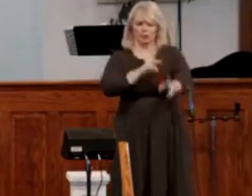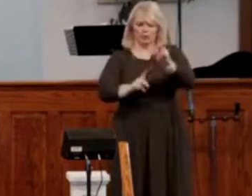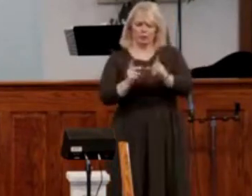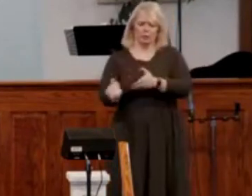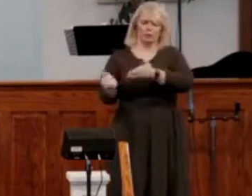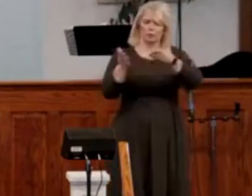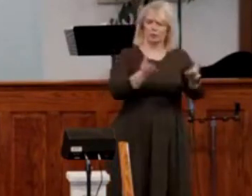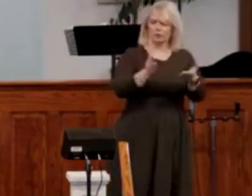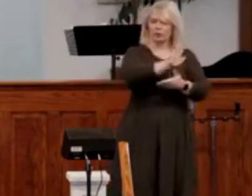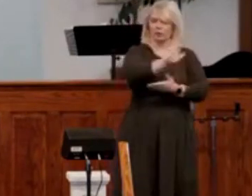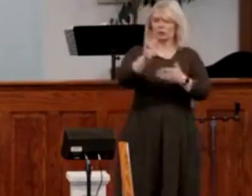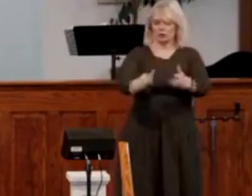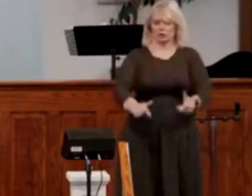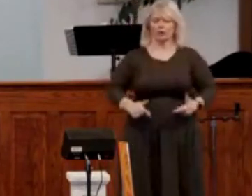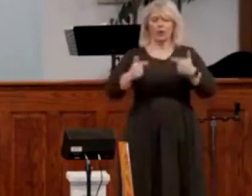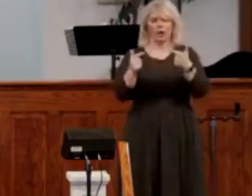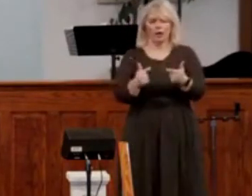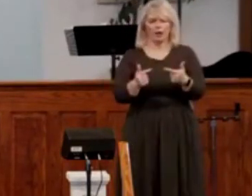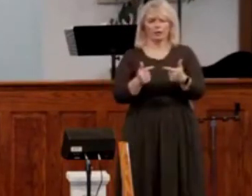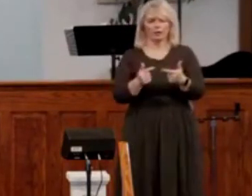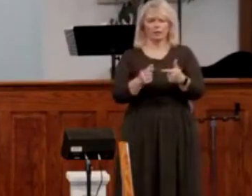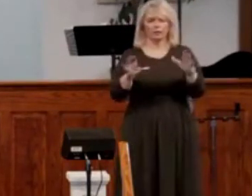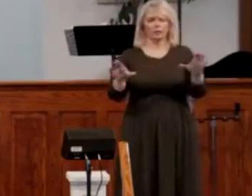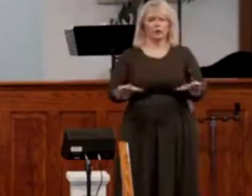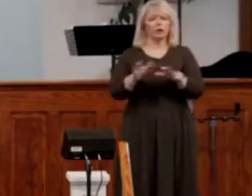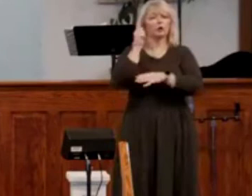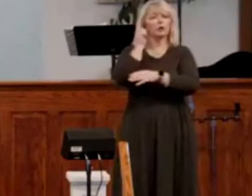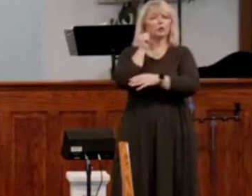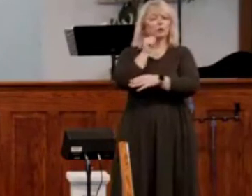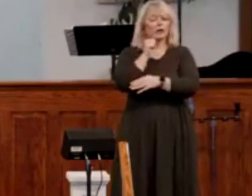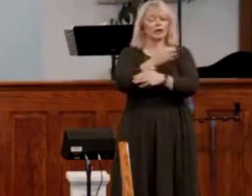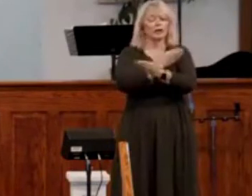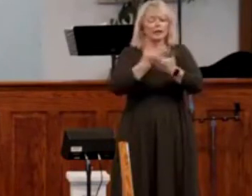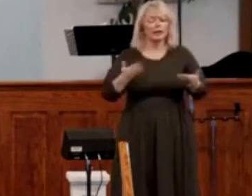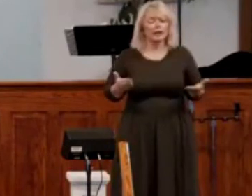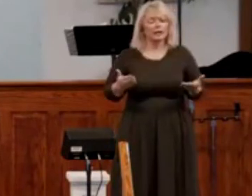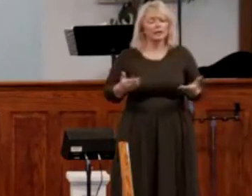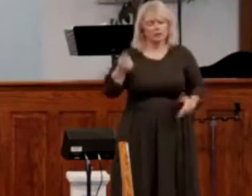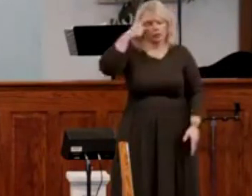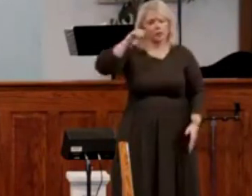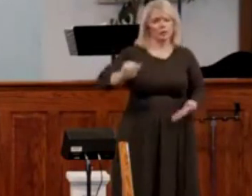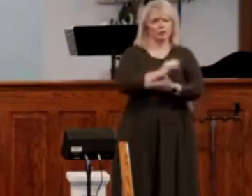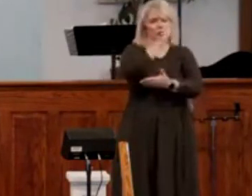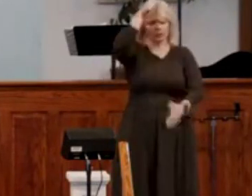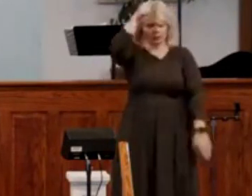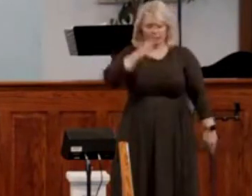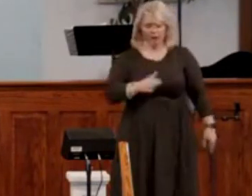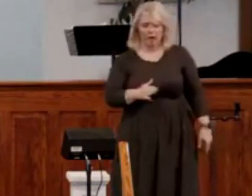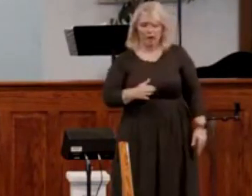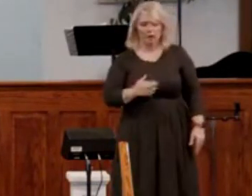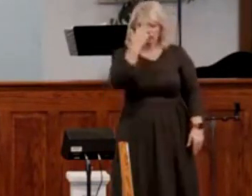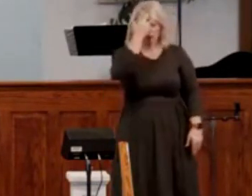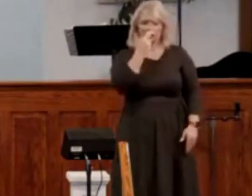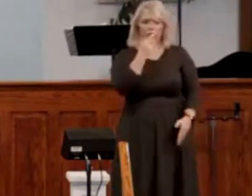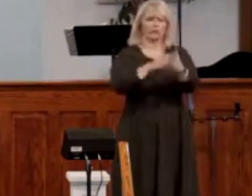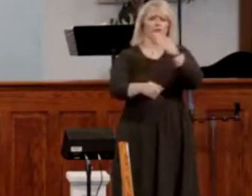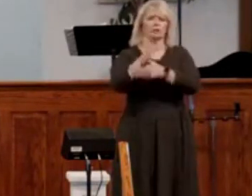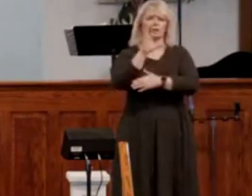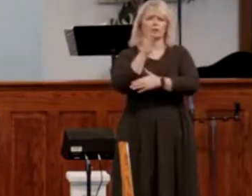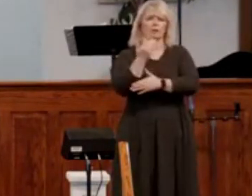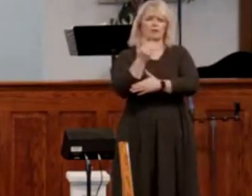life to help do the everyday things for the glory of God? Romans